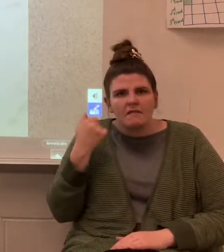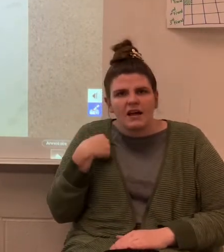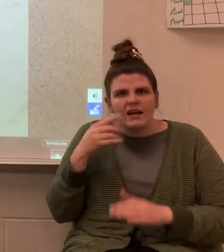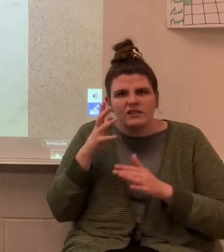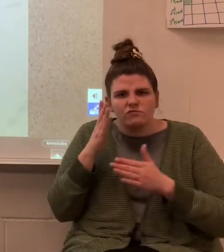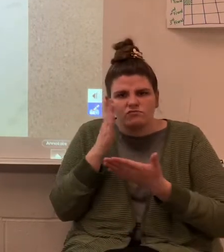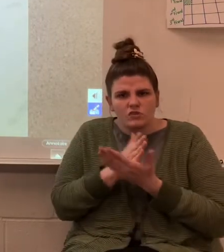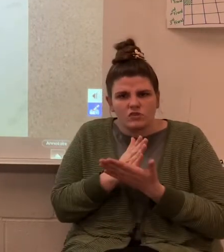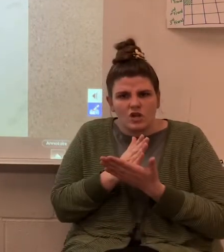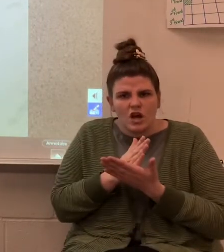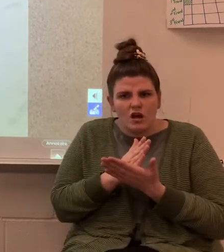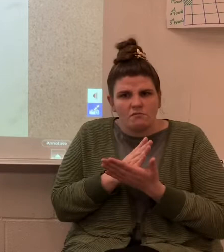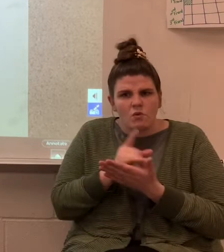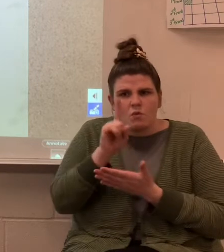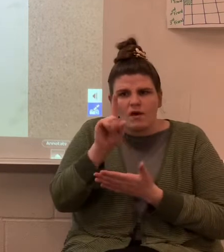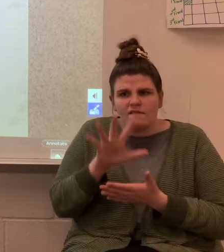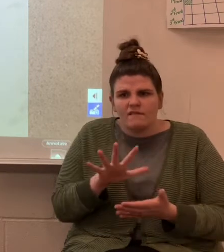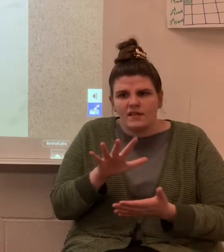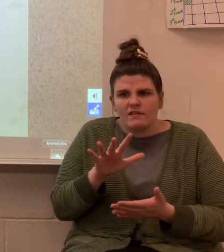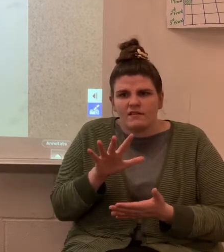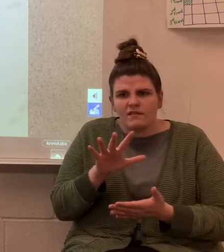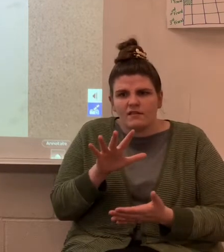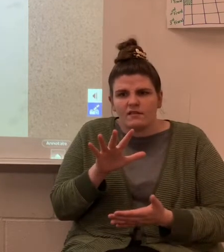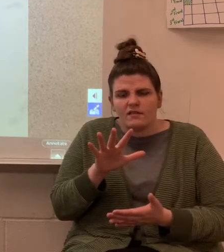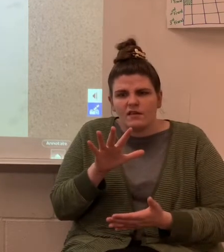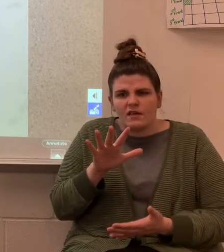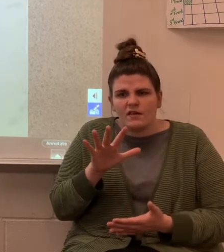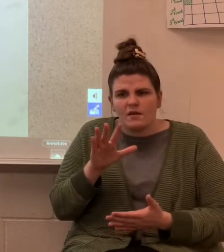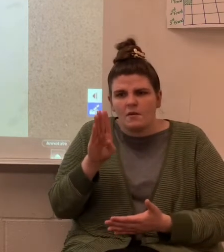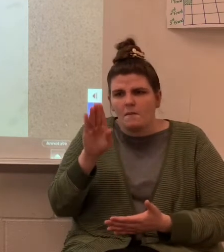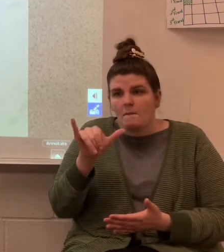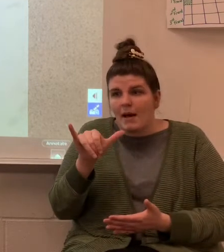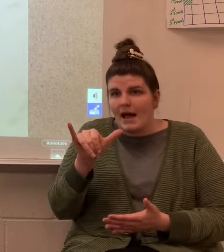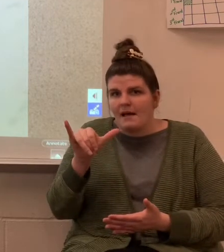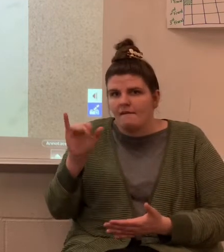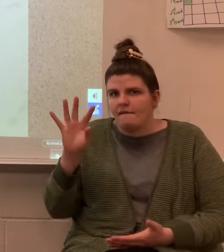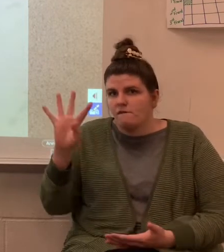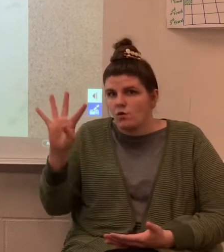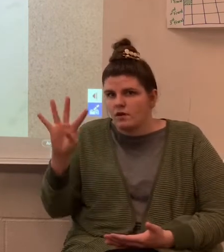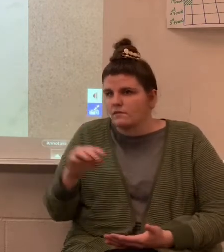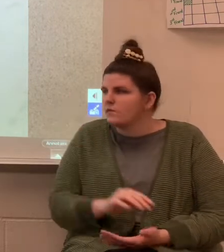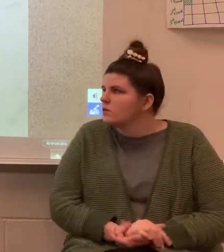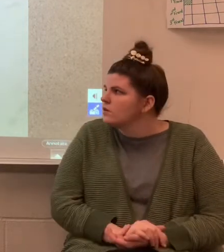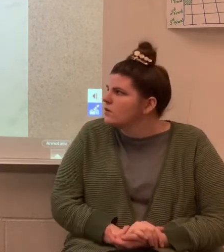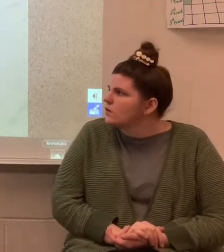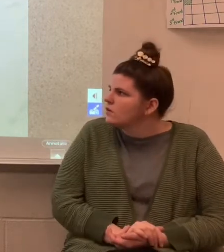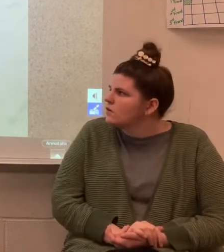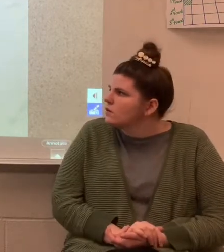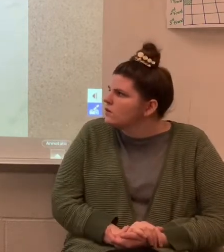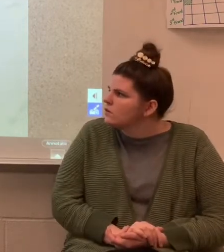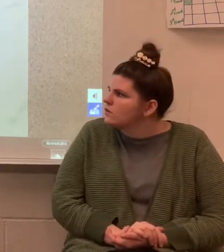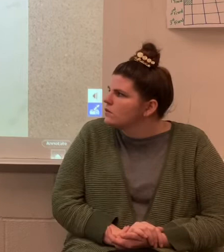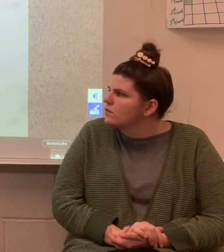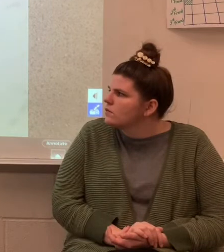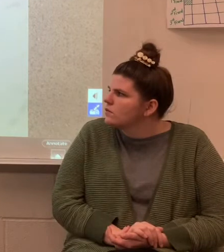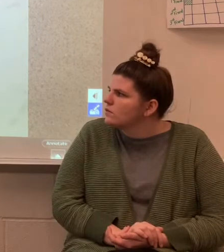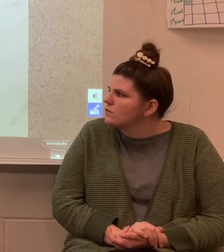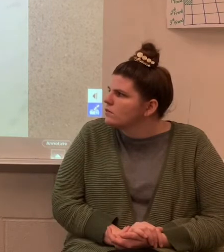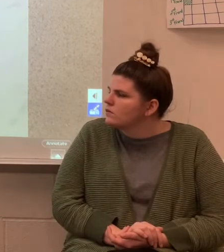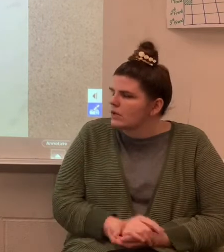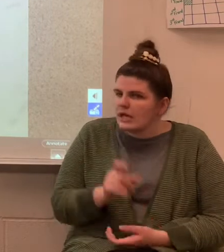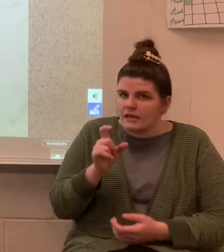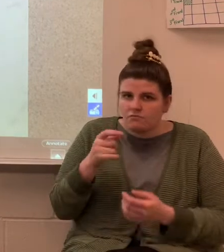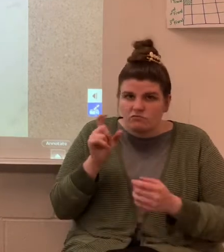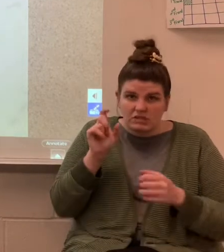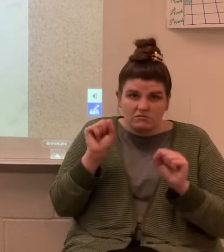1/5 by 4, I can write that right above it, 1/5 by 4. And take those words and change them into a